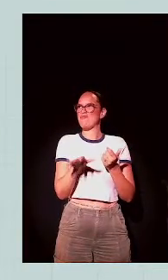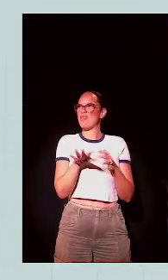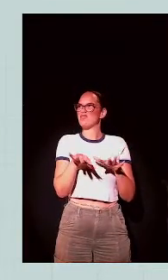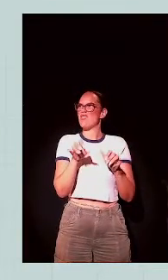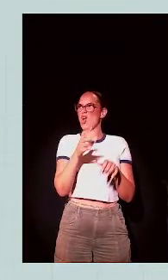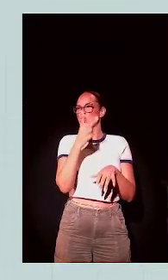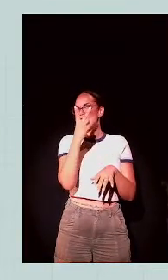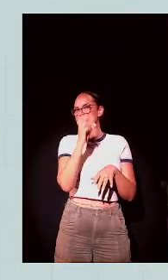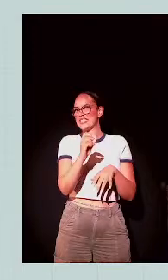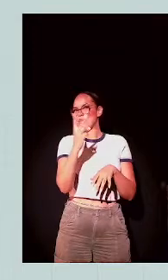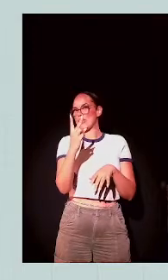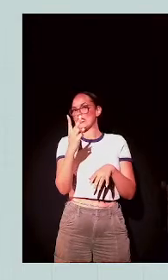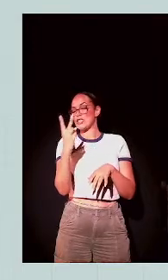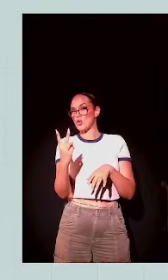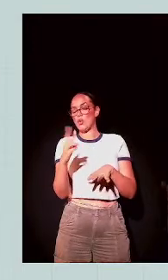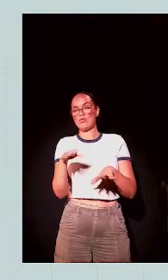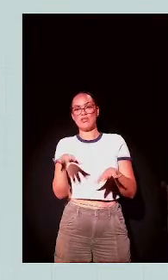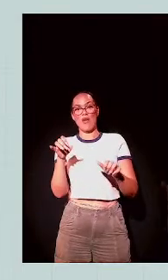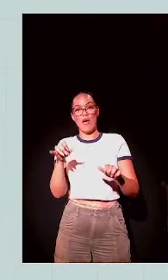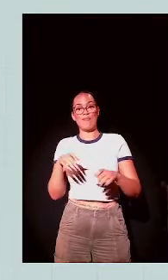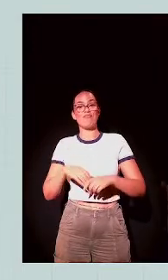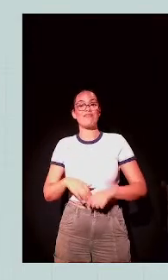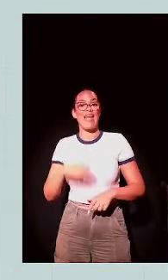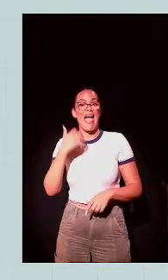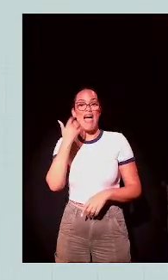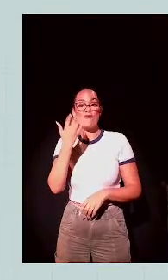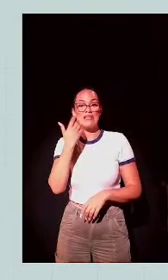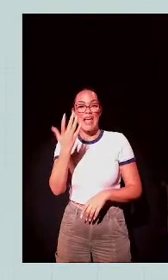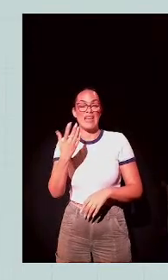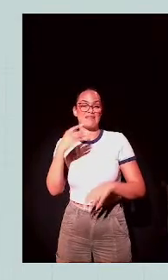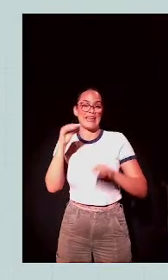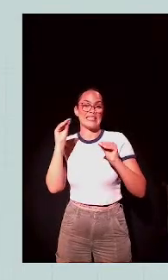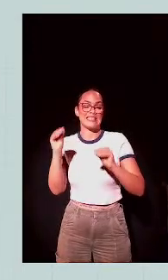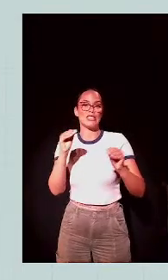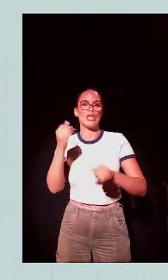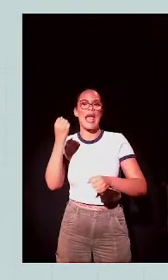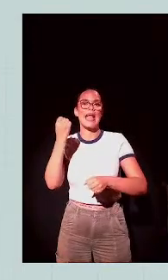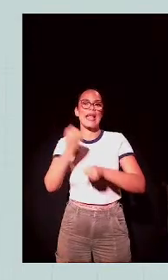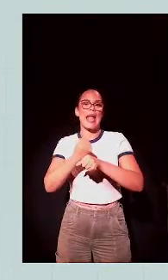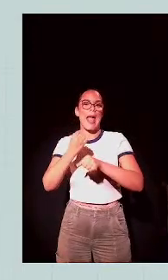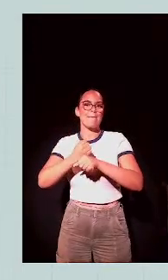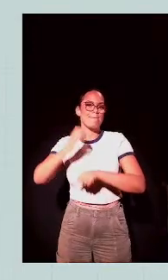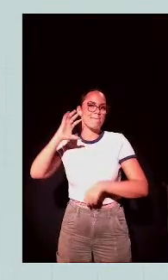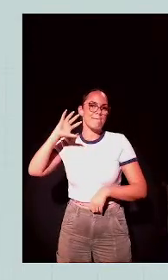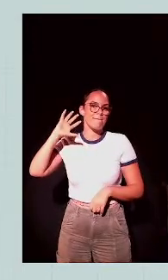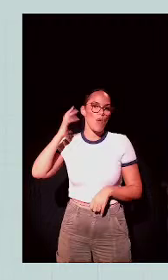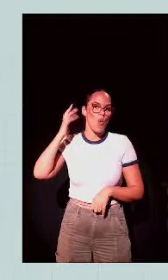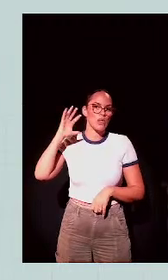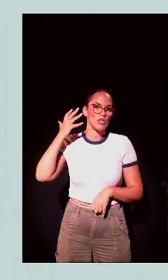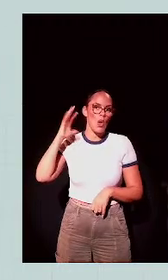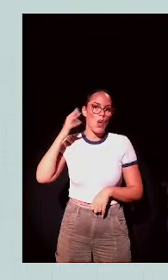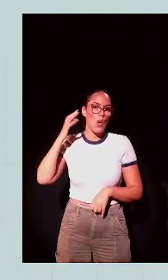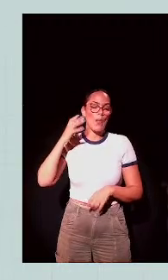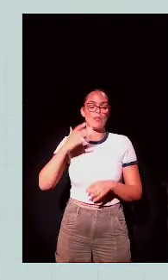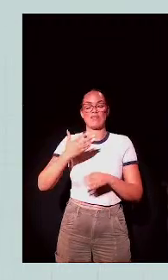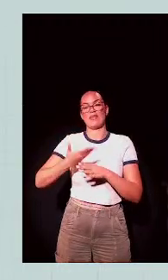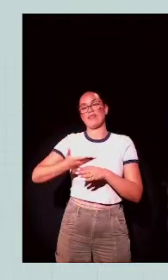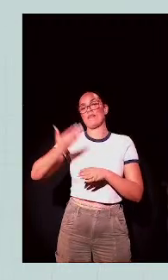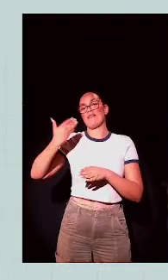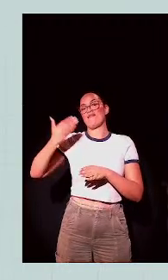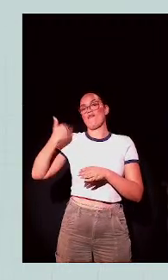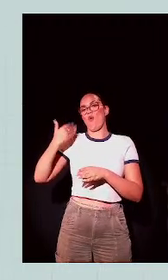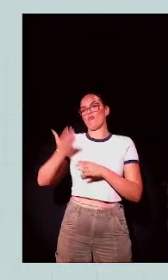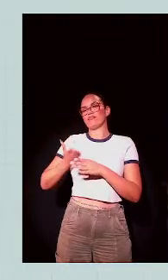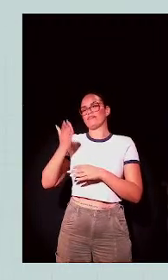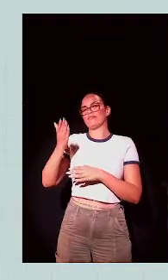that. In my day job, I teach a lot of game audio, and before that, I used to run the audio technology program at the University